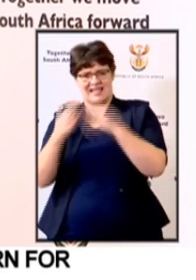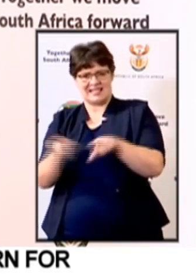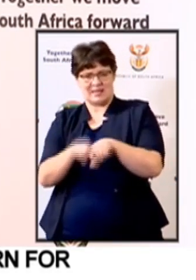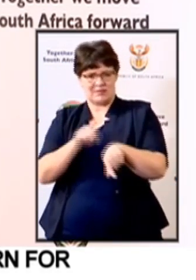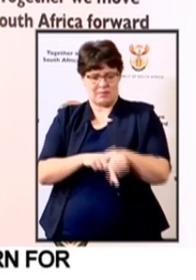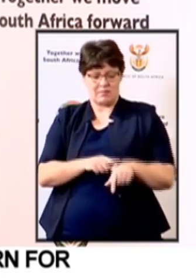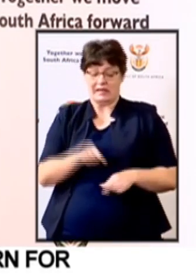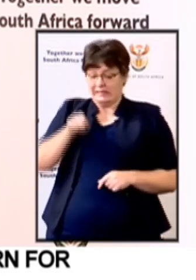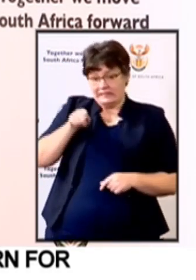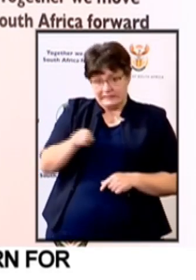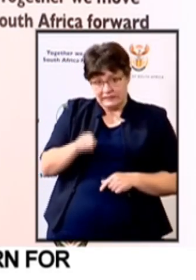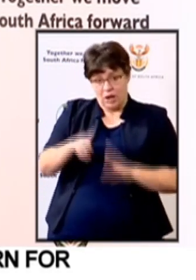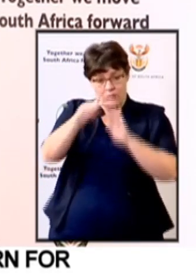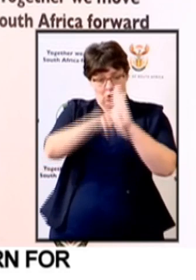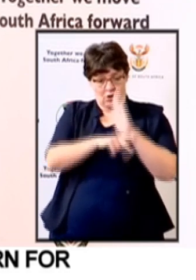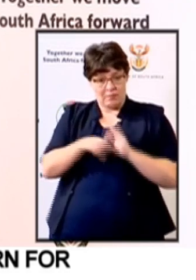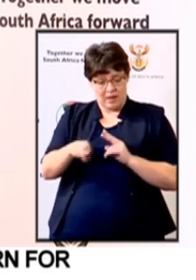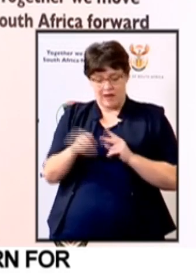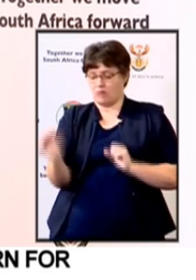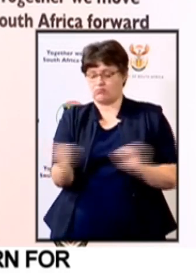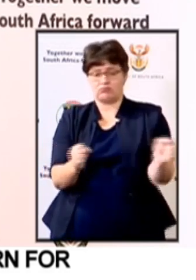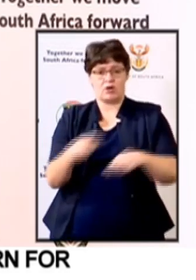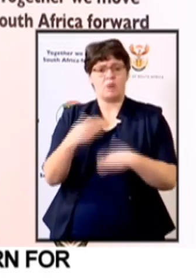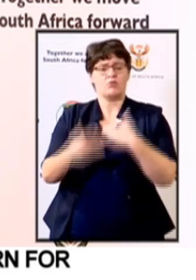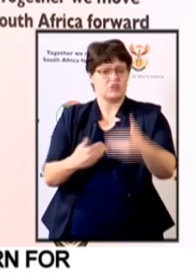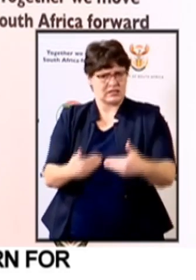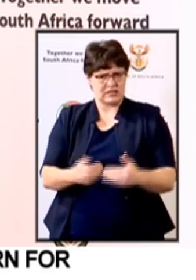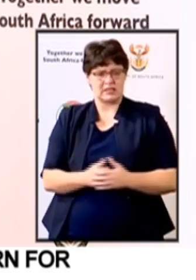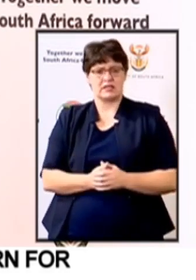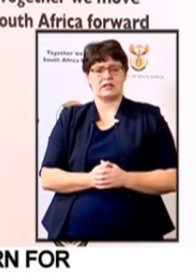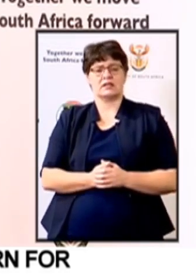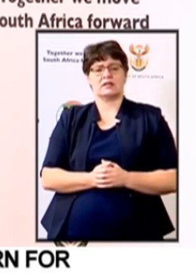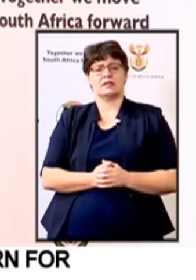the graduate internship and the recruitment process are some of the